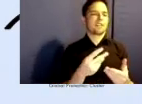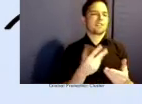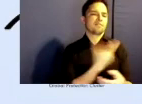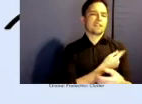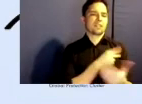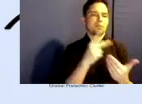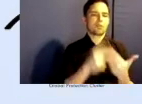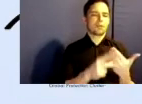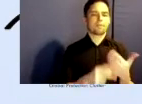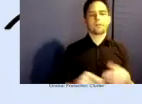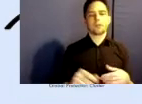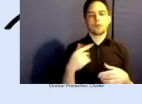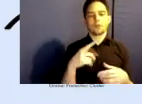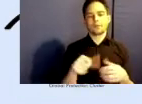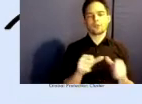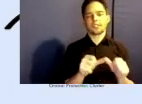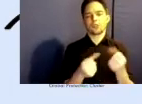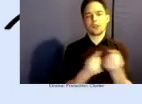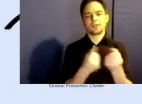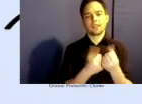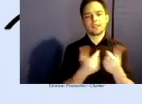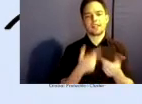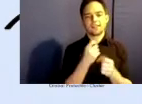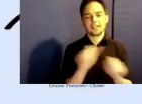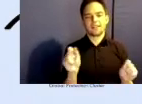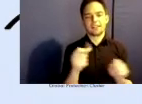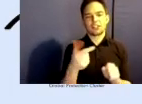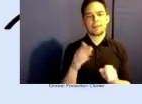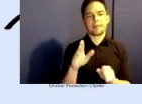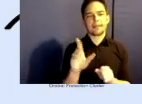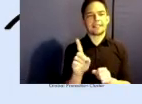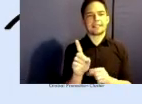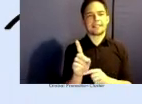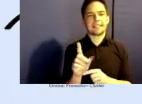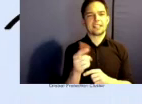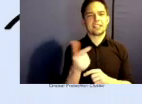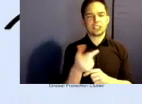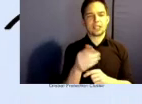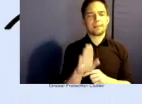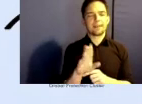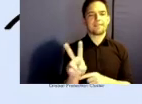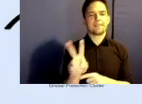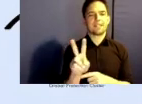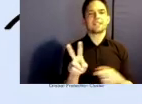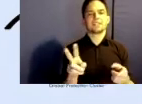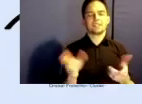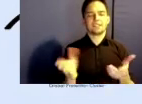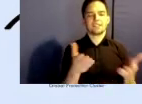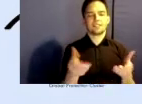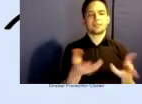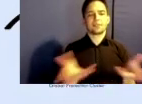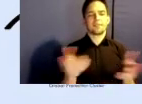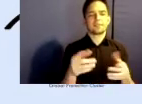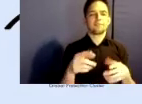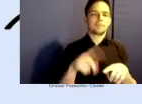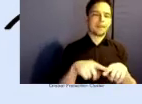to ensure that essential and life-saving GBV services are continued and even expanded based on demand.